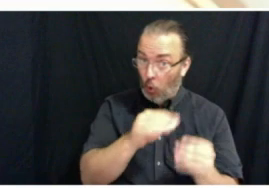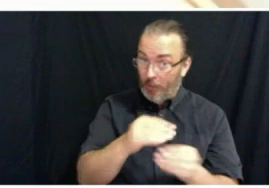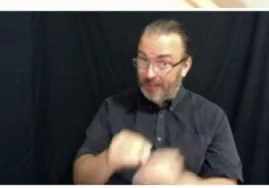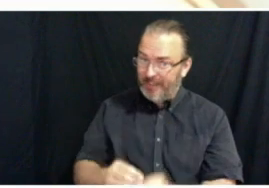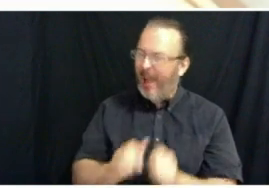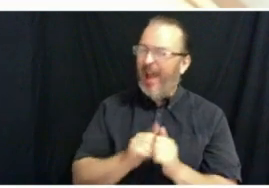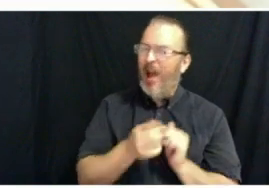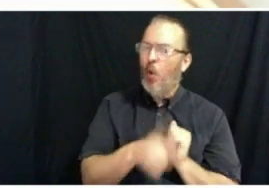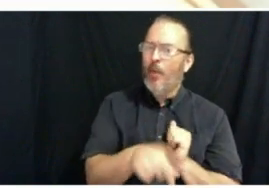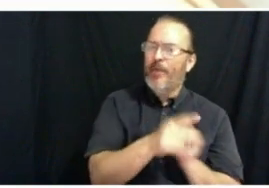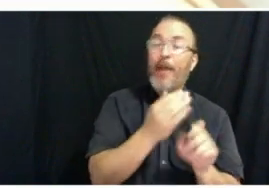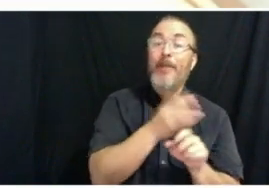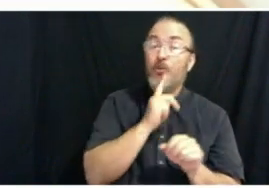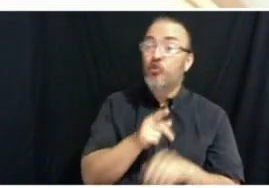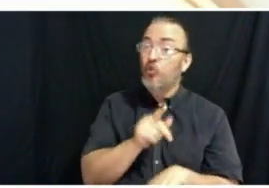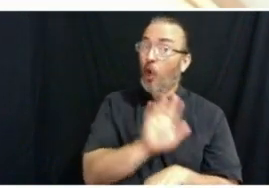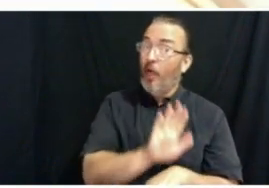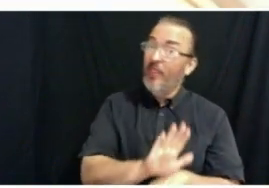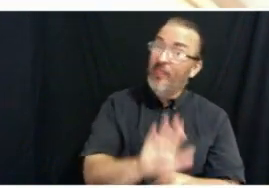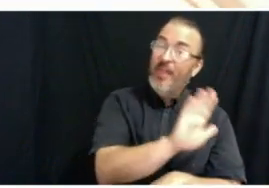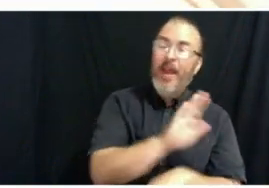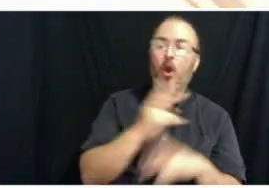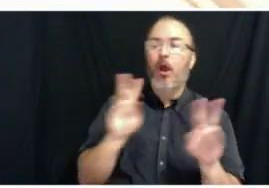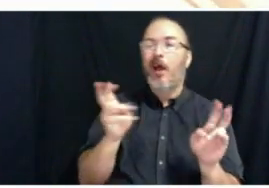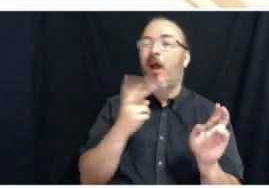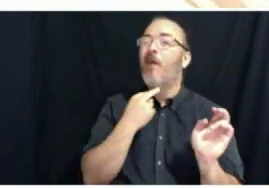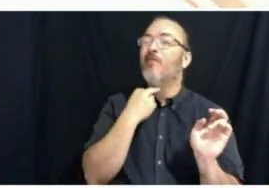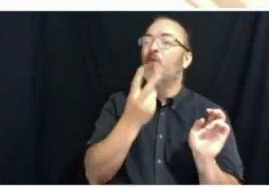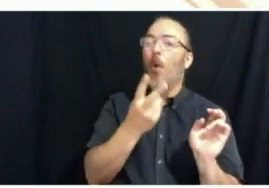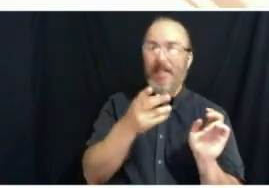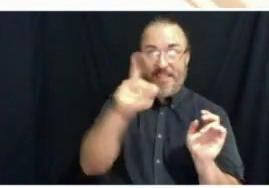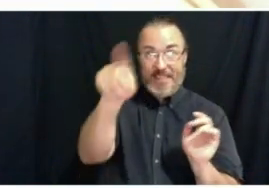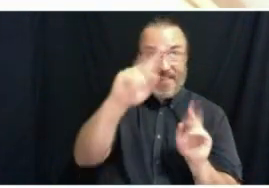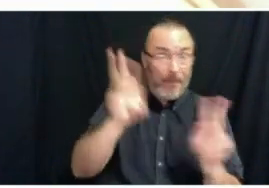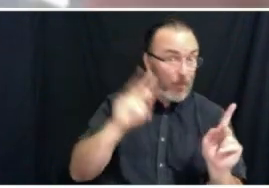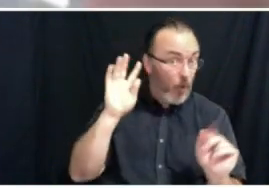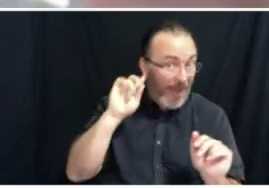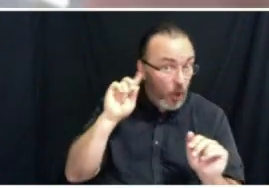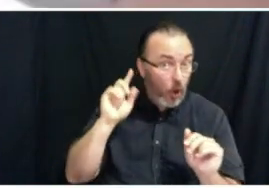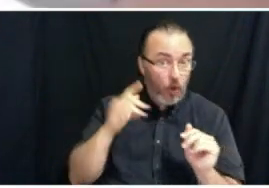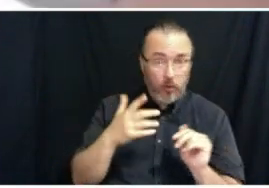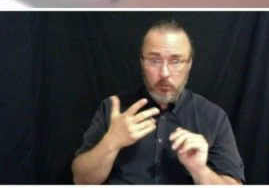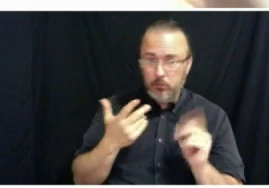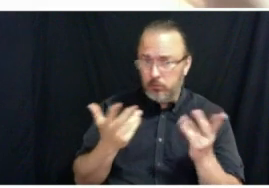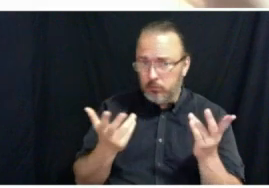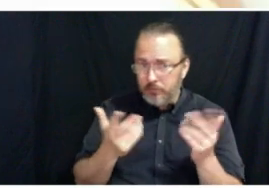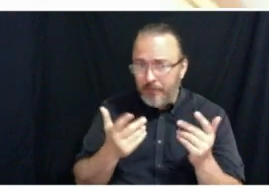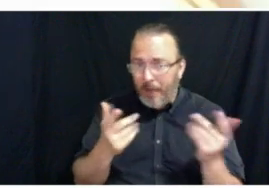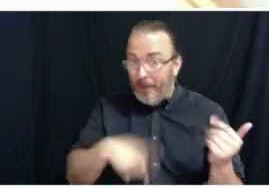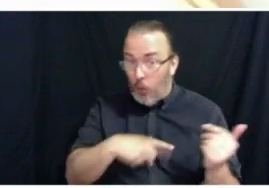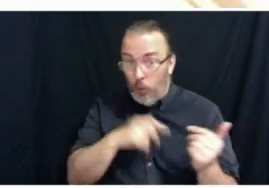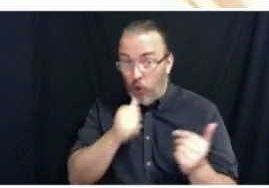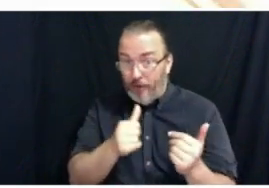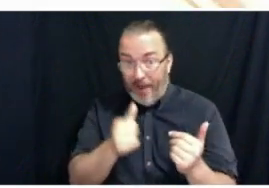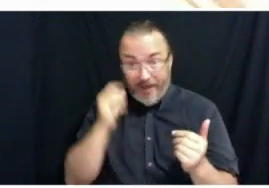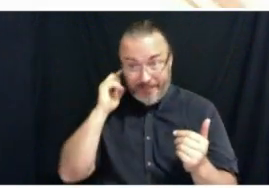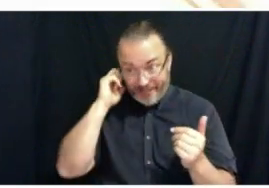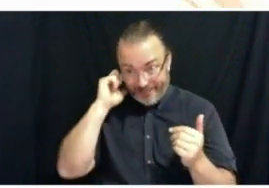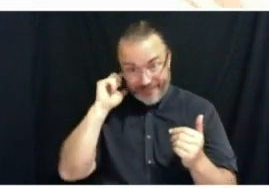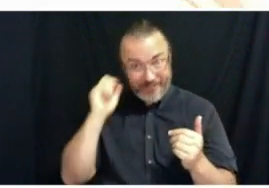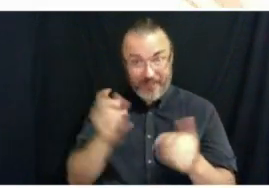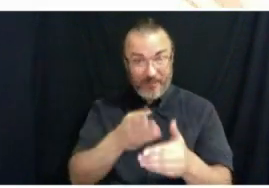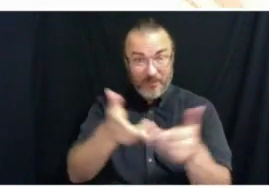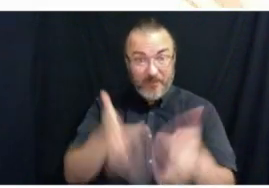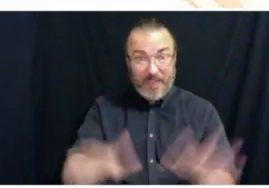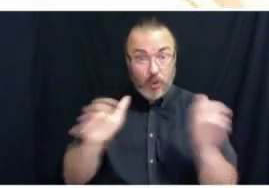their voices are heard in the Build Back Better campaign, right? We're not anywhere near coming out of COVID-19 yet, I don't